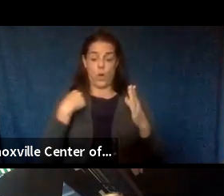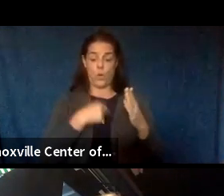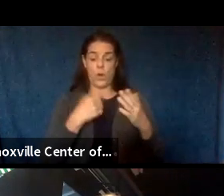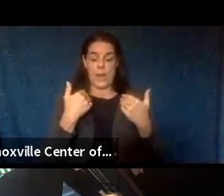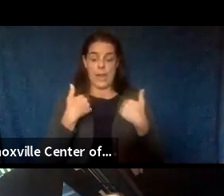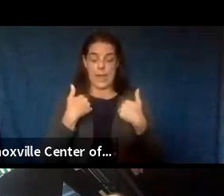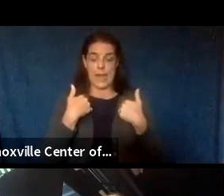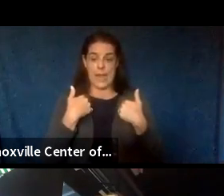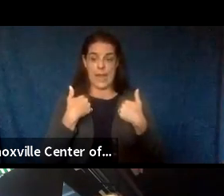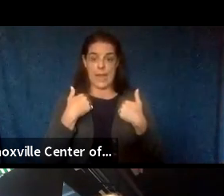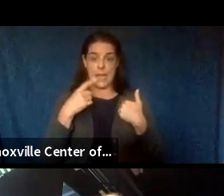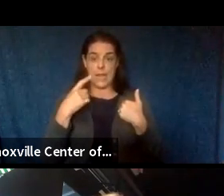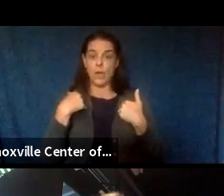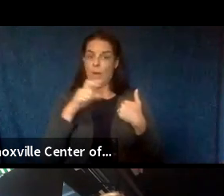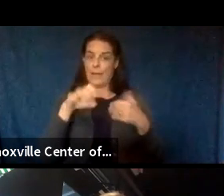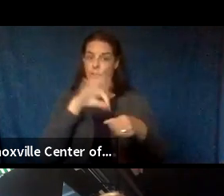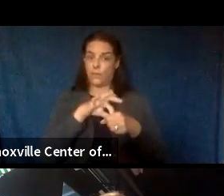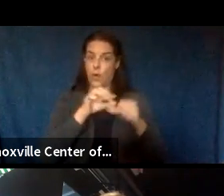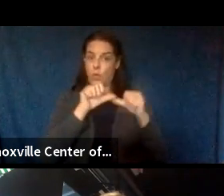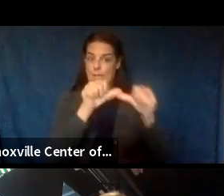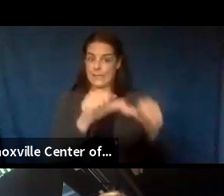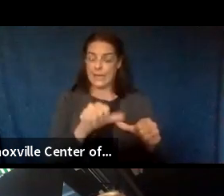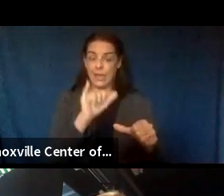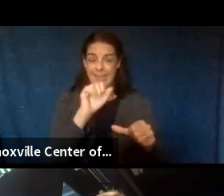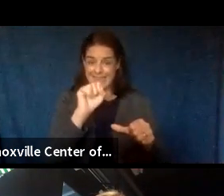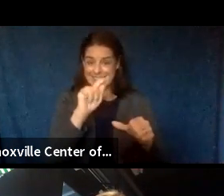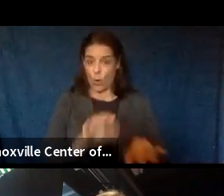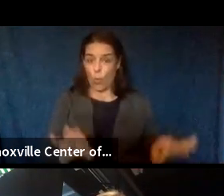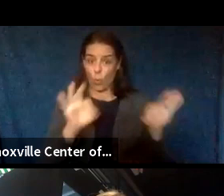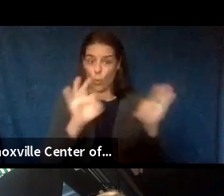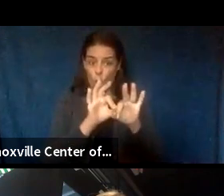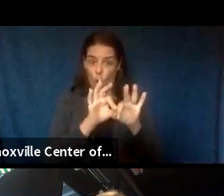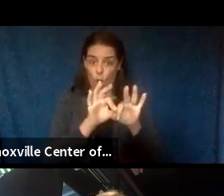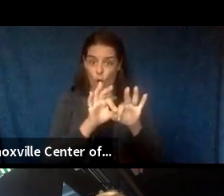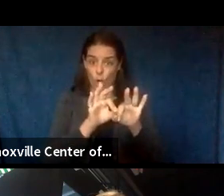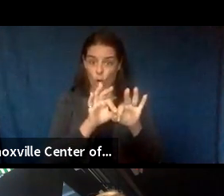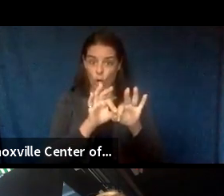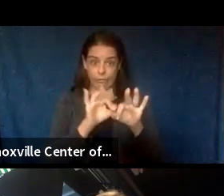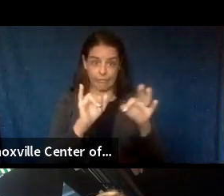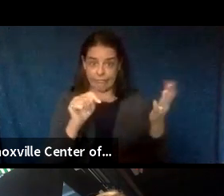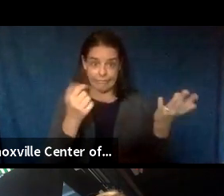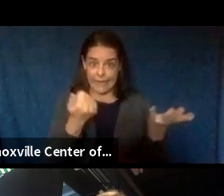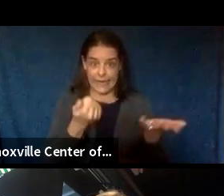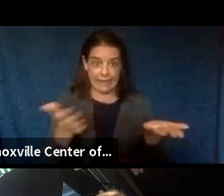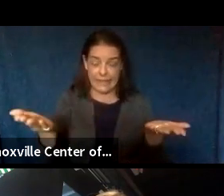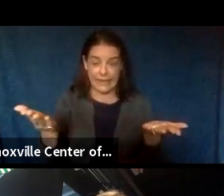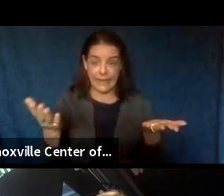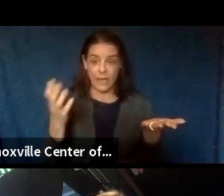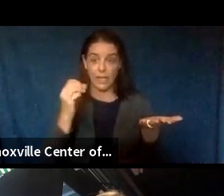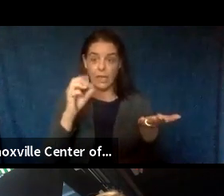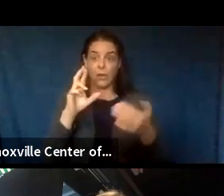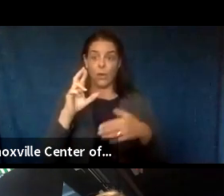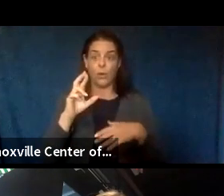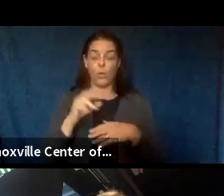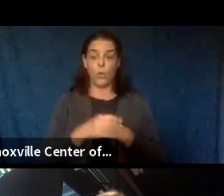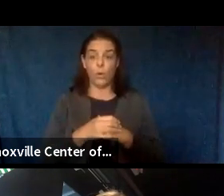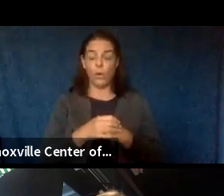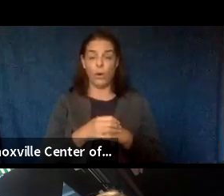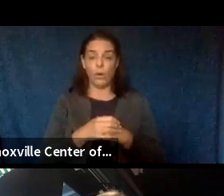have to vote to continue this, is it worth anything, the paper it's printed on or the ones and zeros